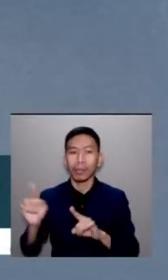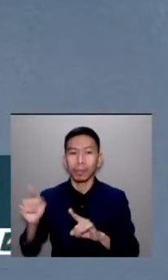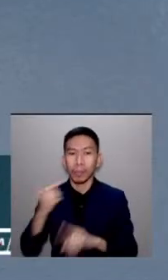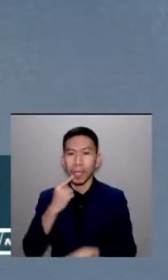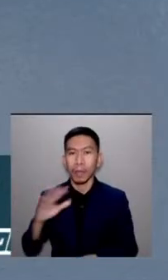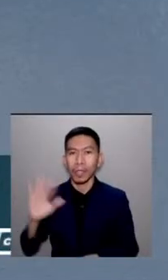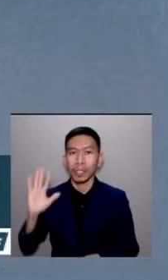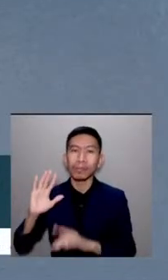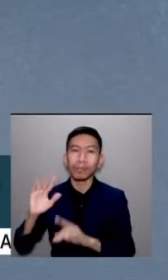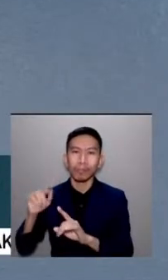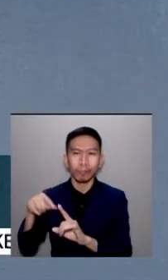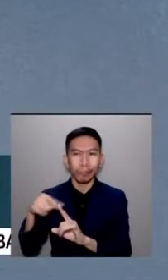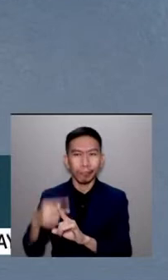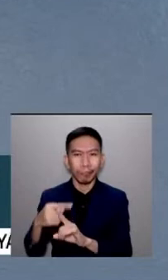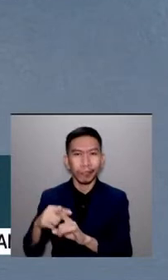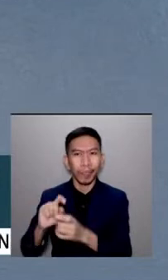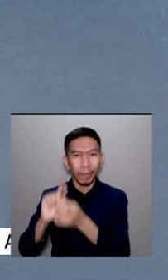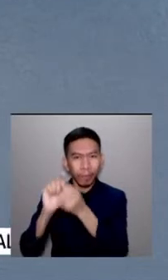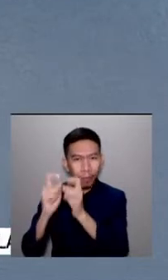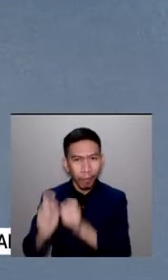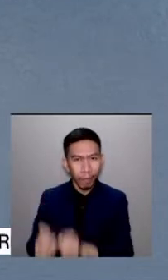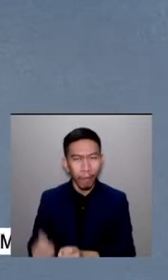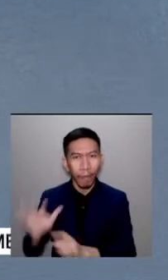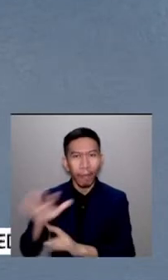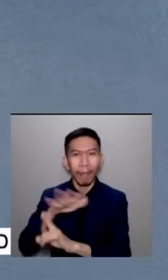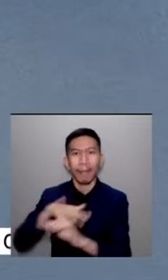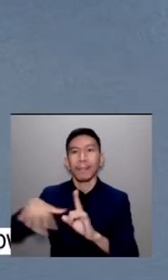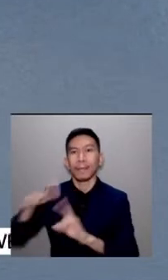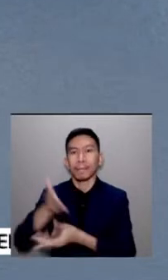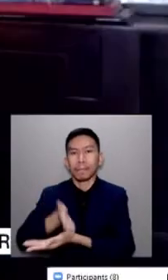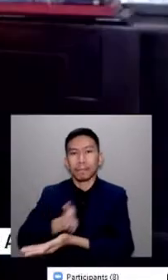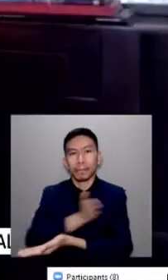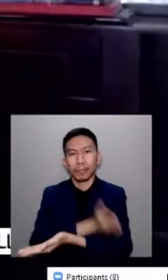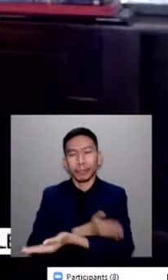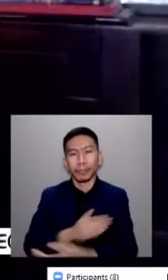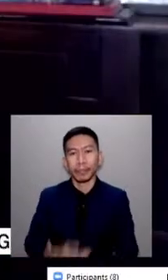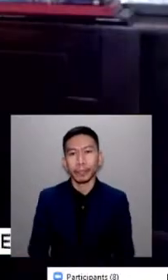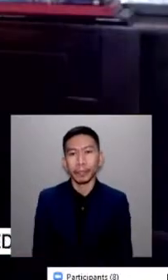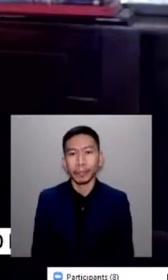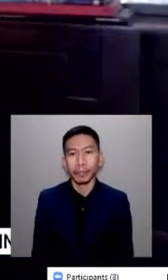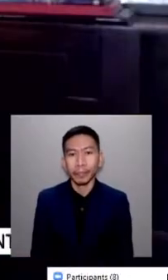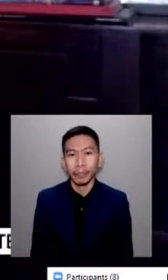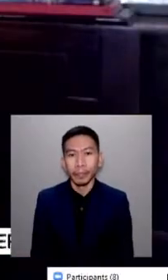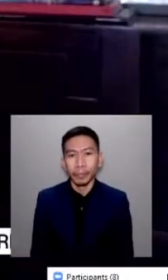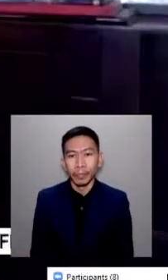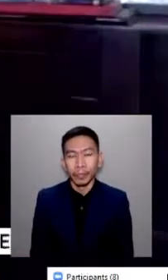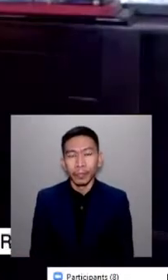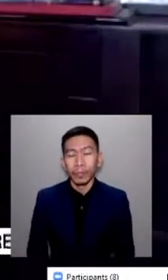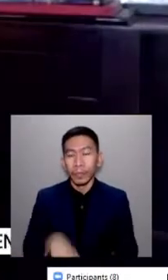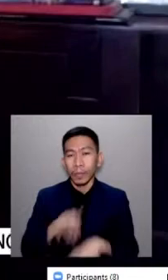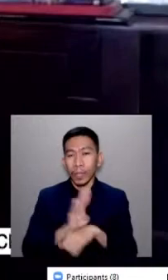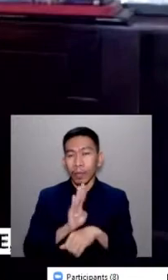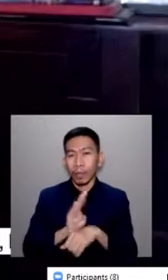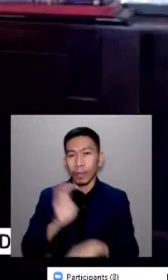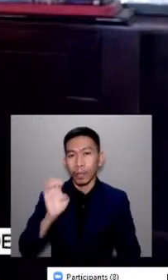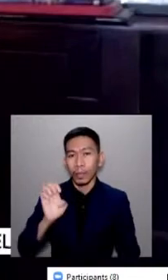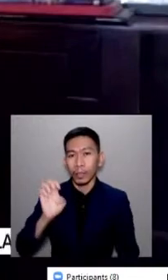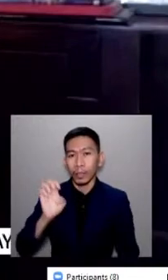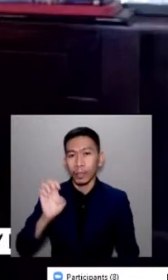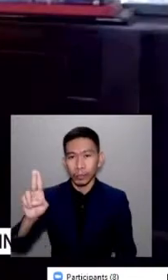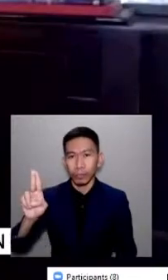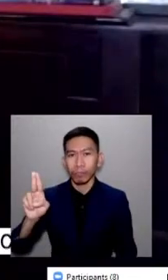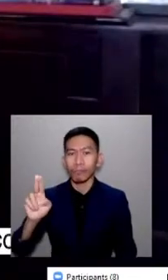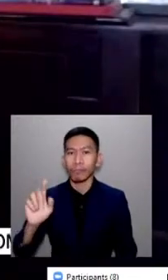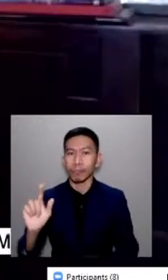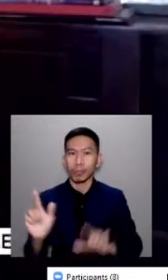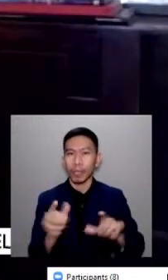positive work environment. In business, the European Union files a case against